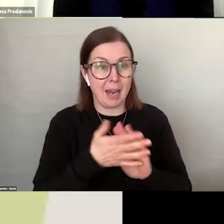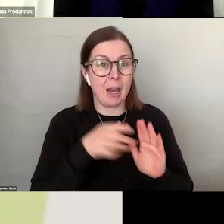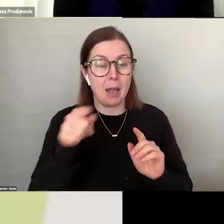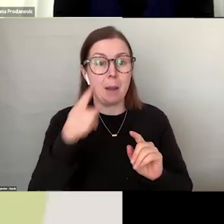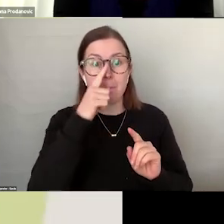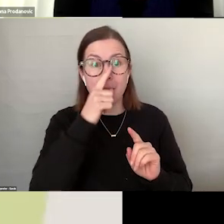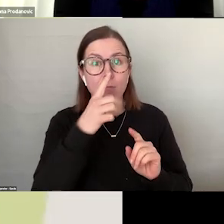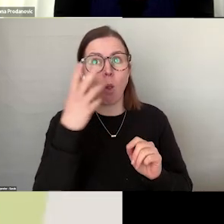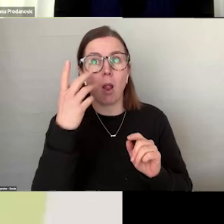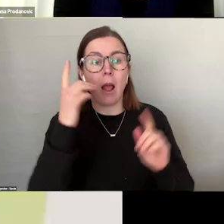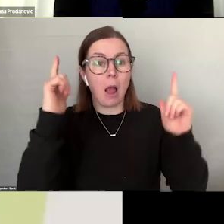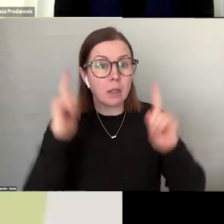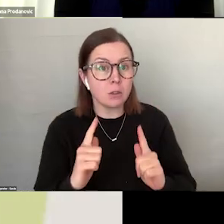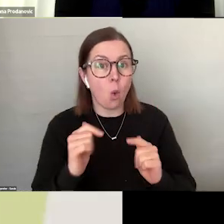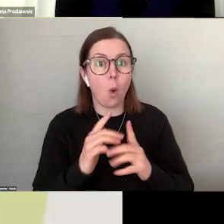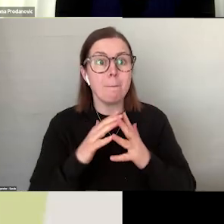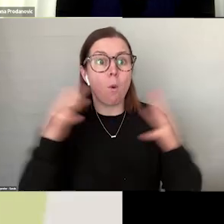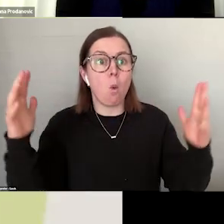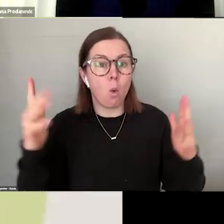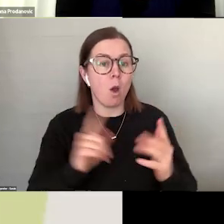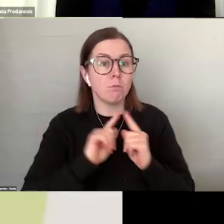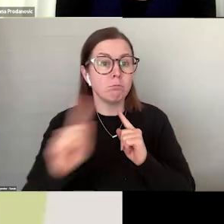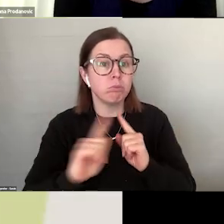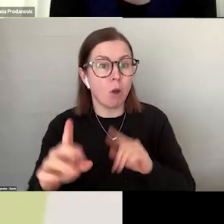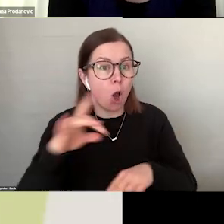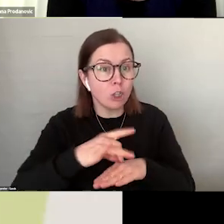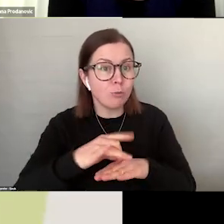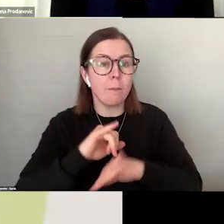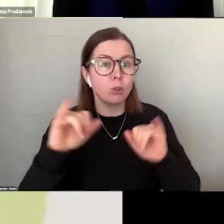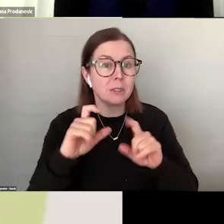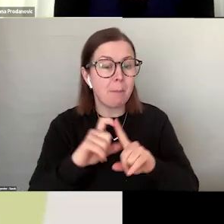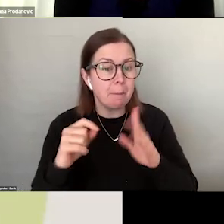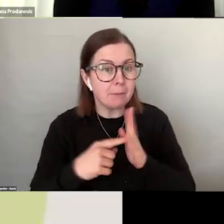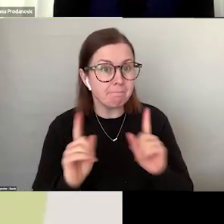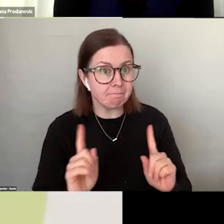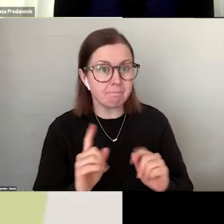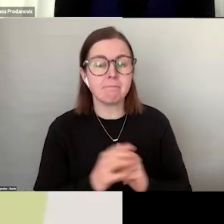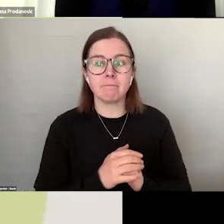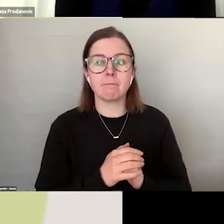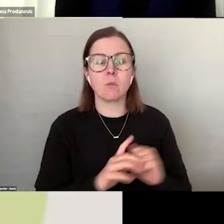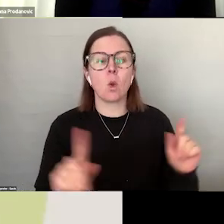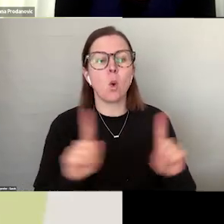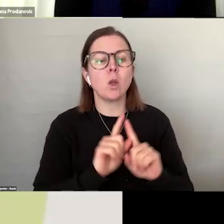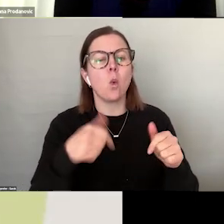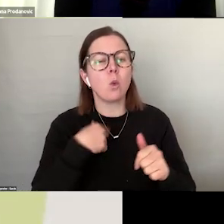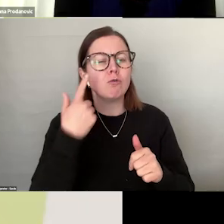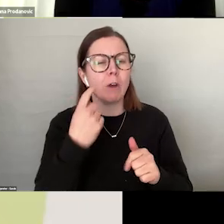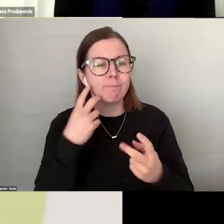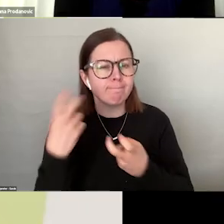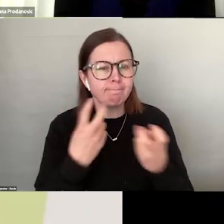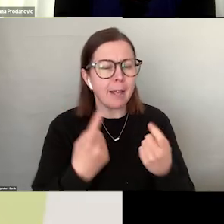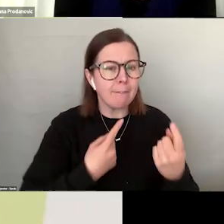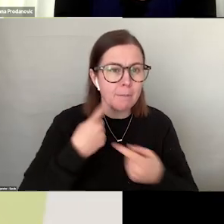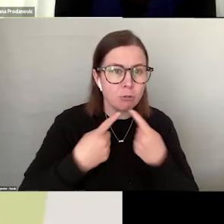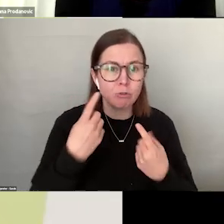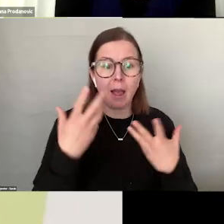had to go to hospital and emergency departments. And of course, we also tried to look for information whether there